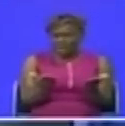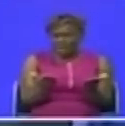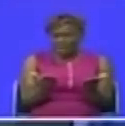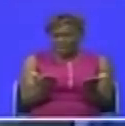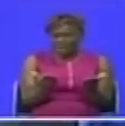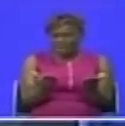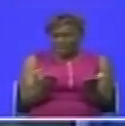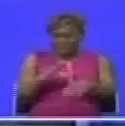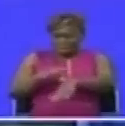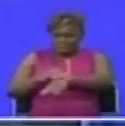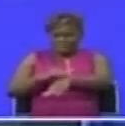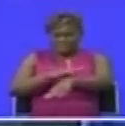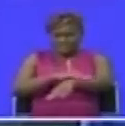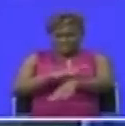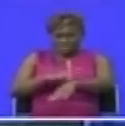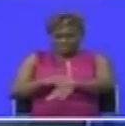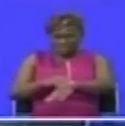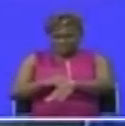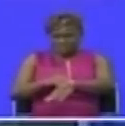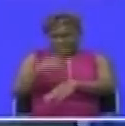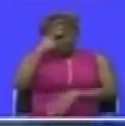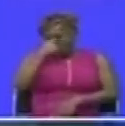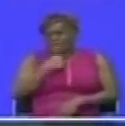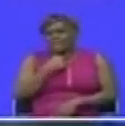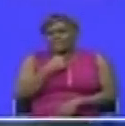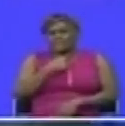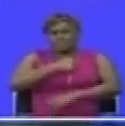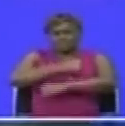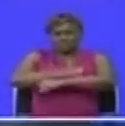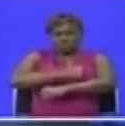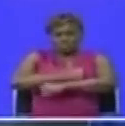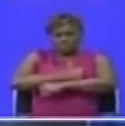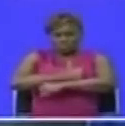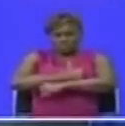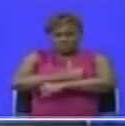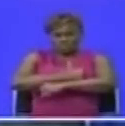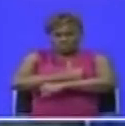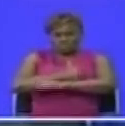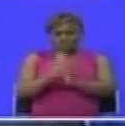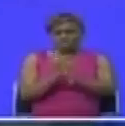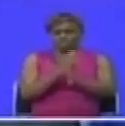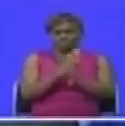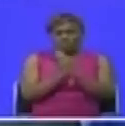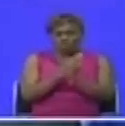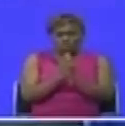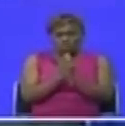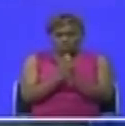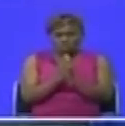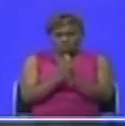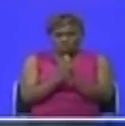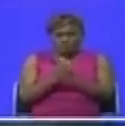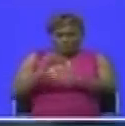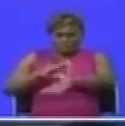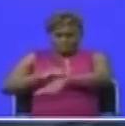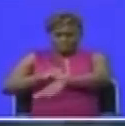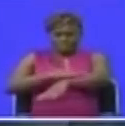the Machakos Technical Institute for the Blind. I know that place. Here is the story of Shiatsu